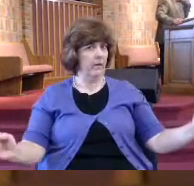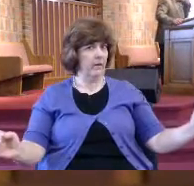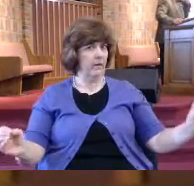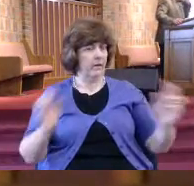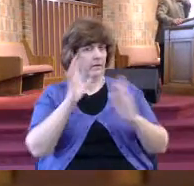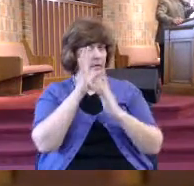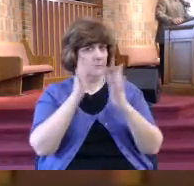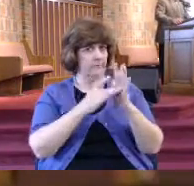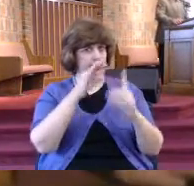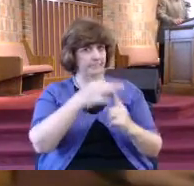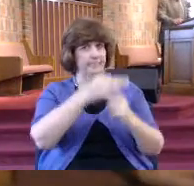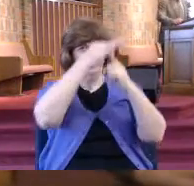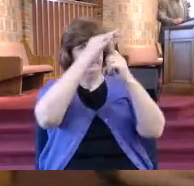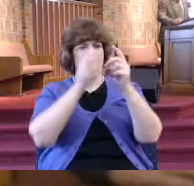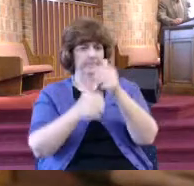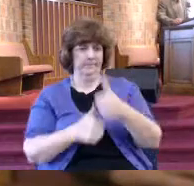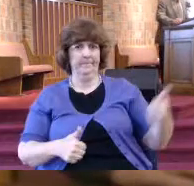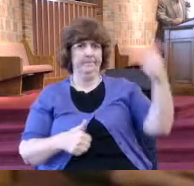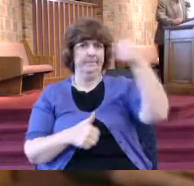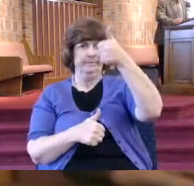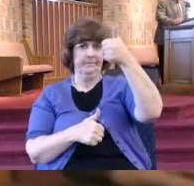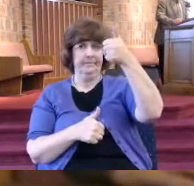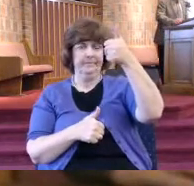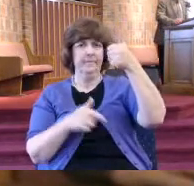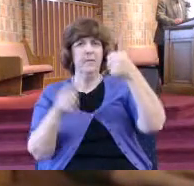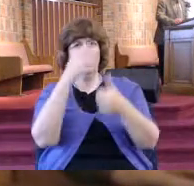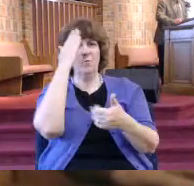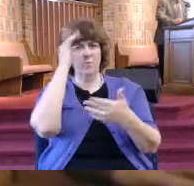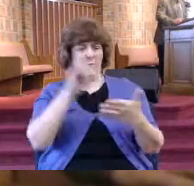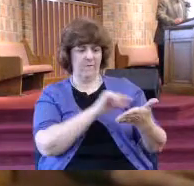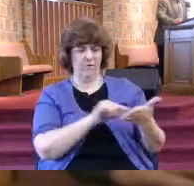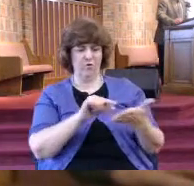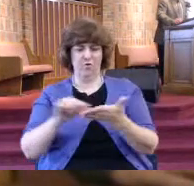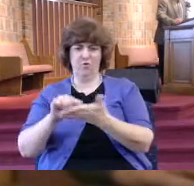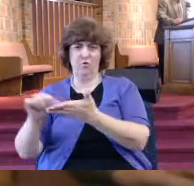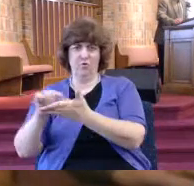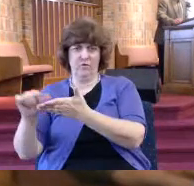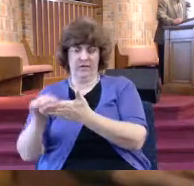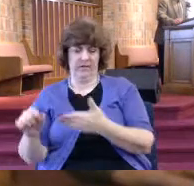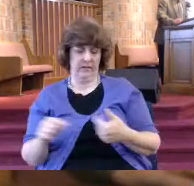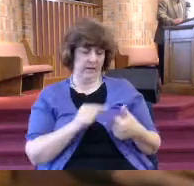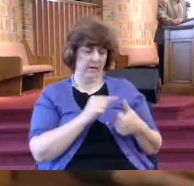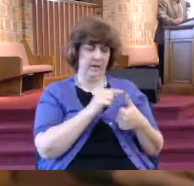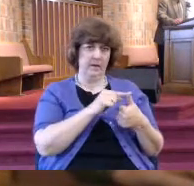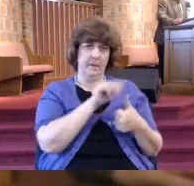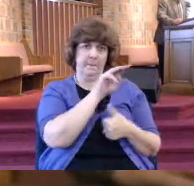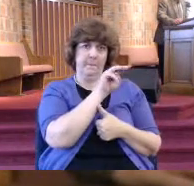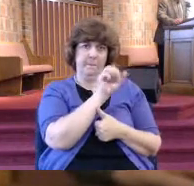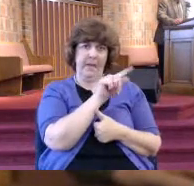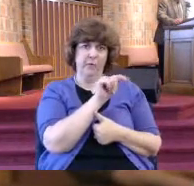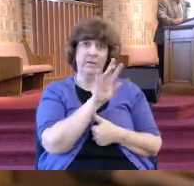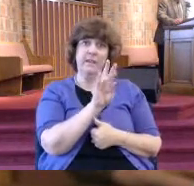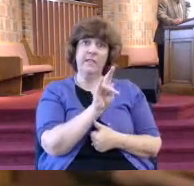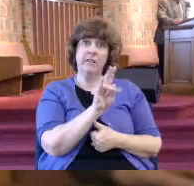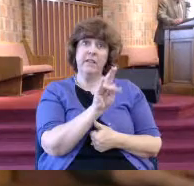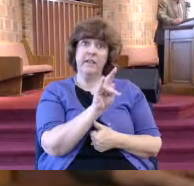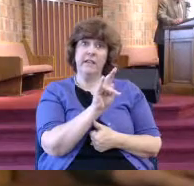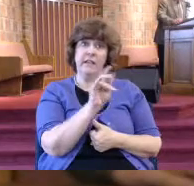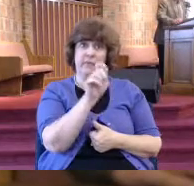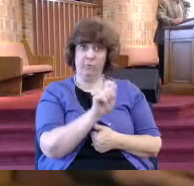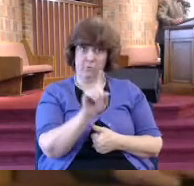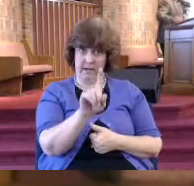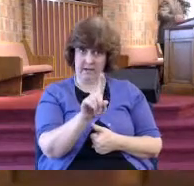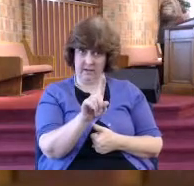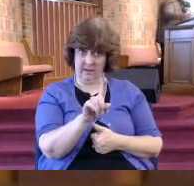to establish this. All of them you are familiar with. Beginning in Matthew chapter 17 with the first